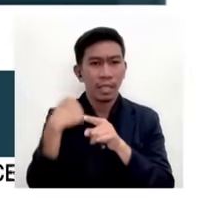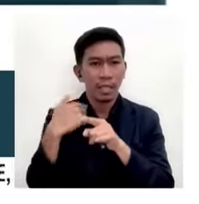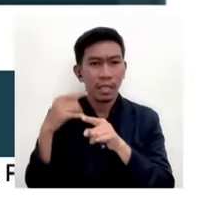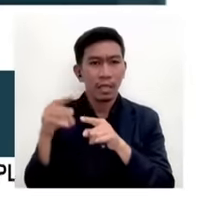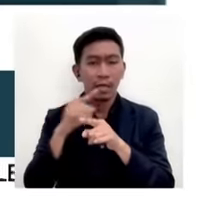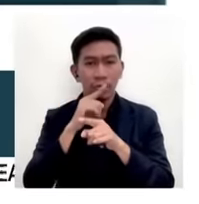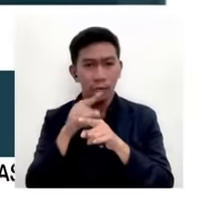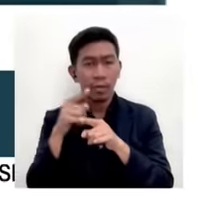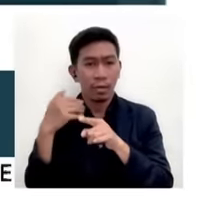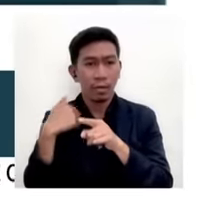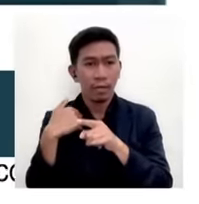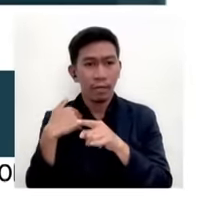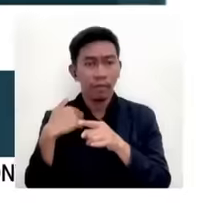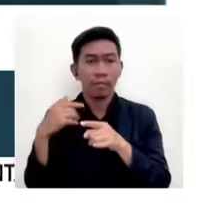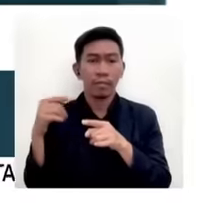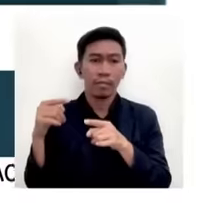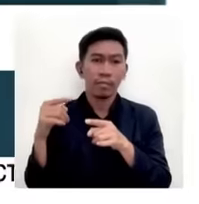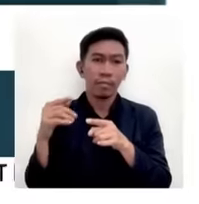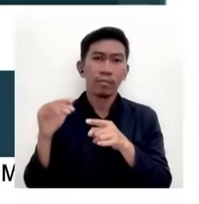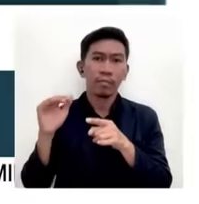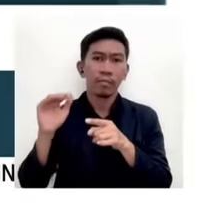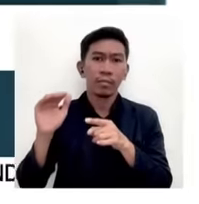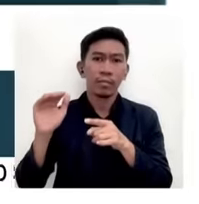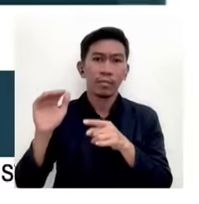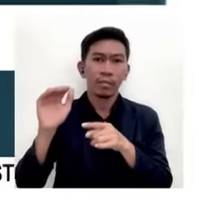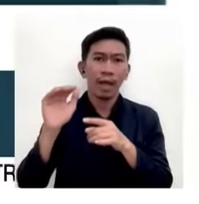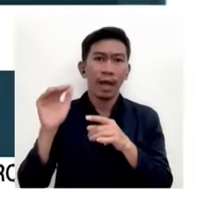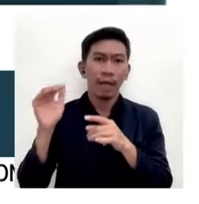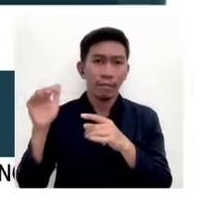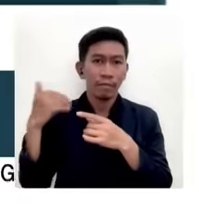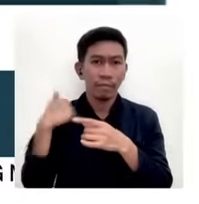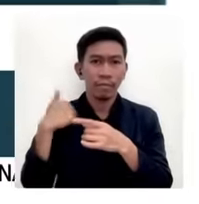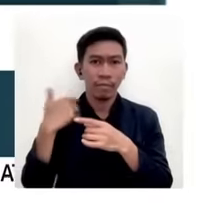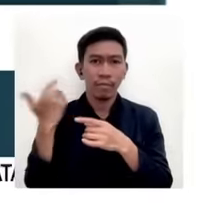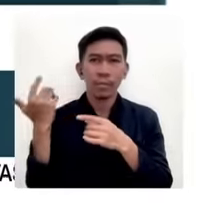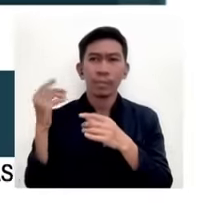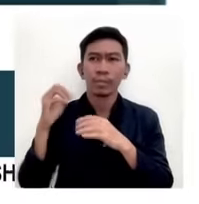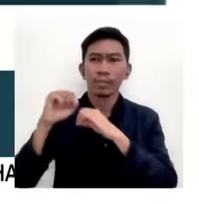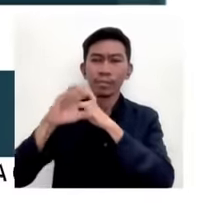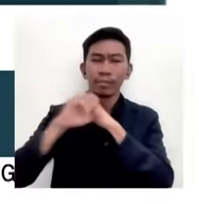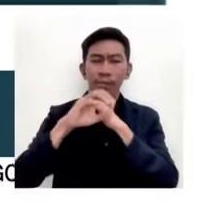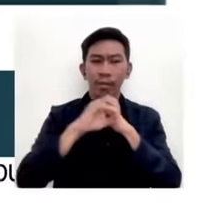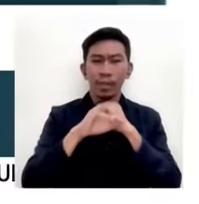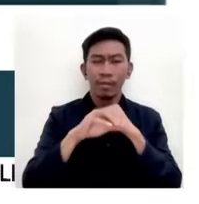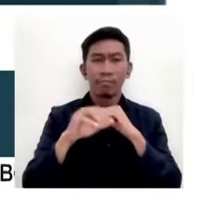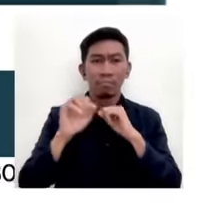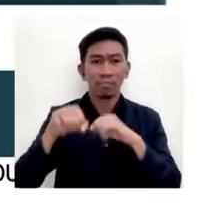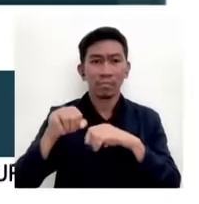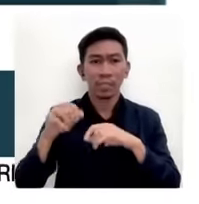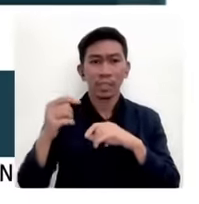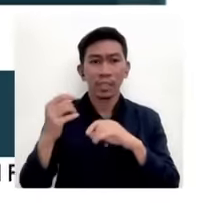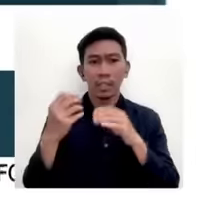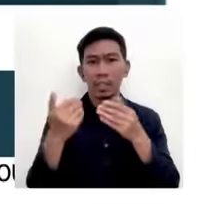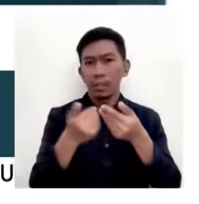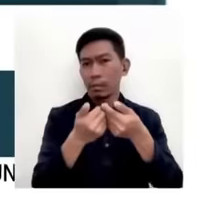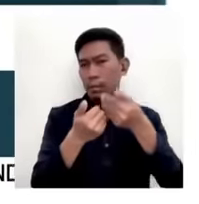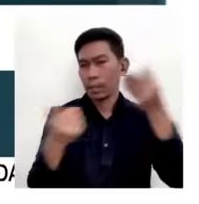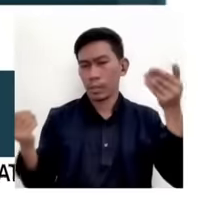those campaign slogans, no? And I think secession is not